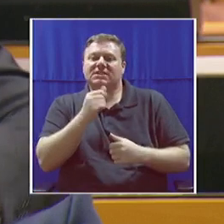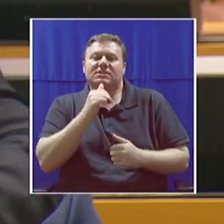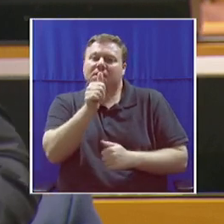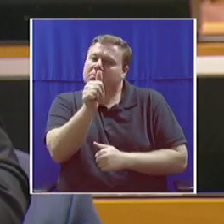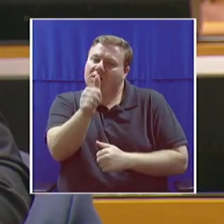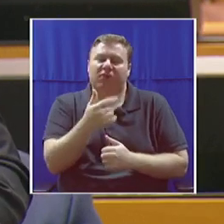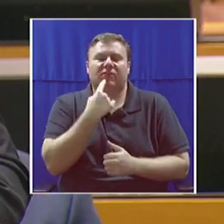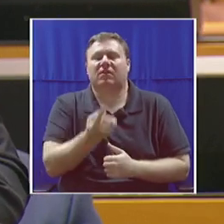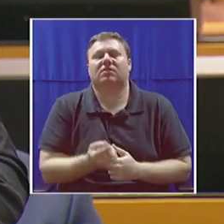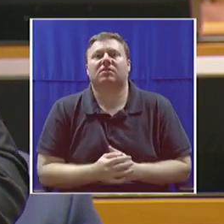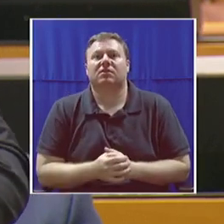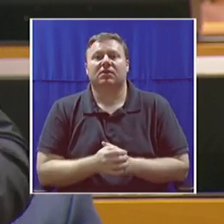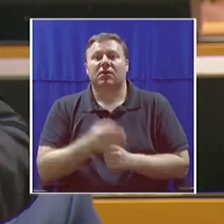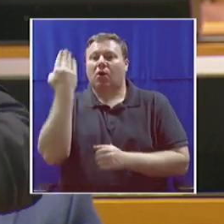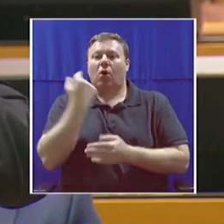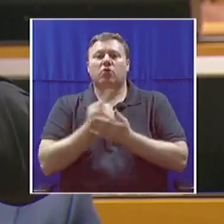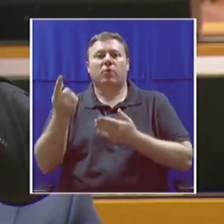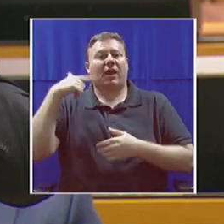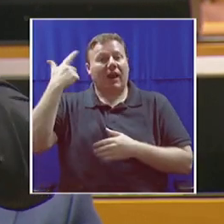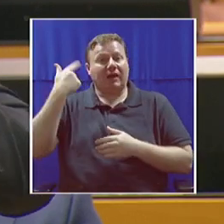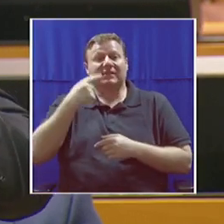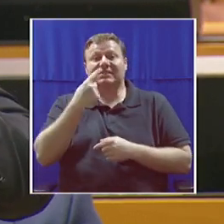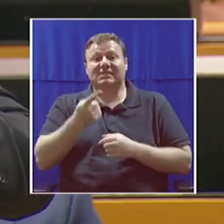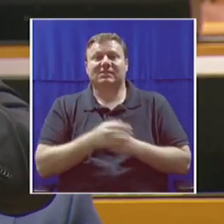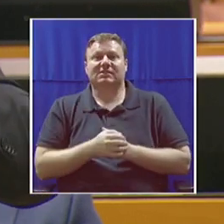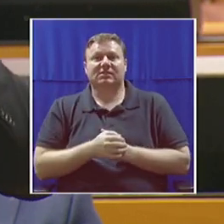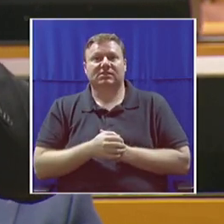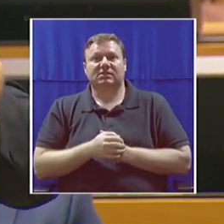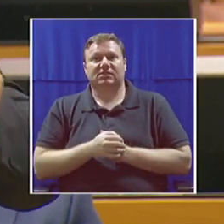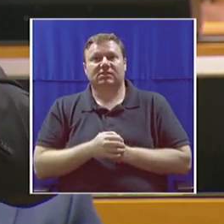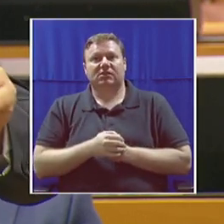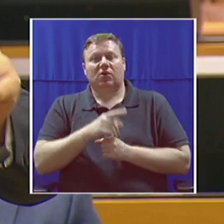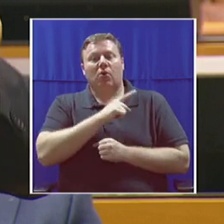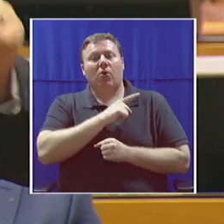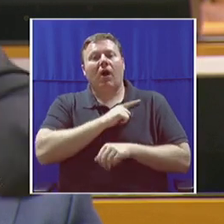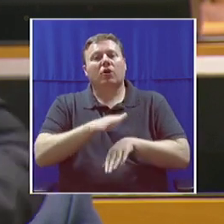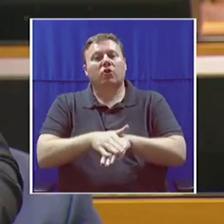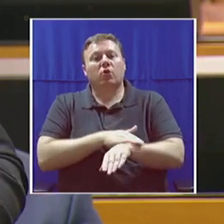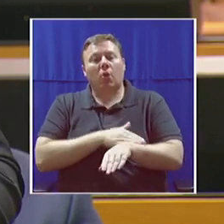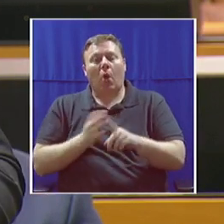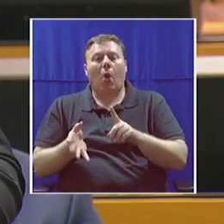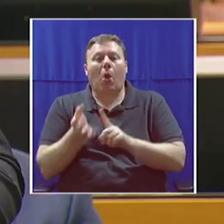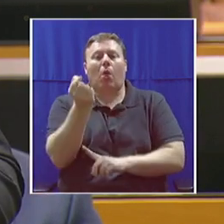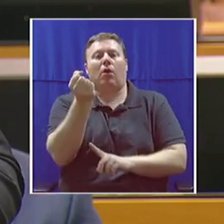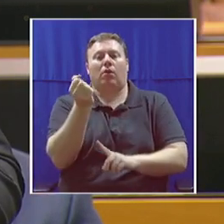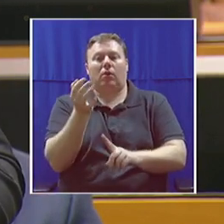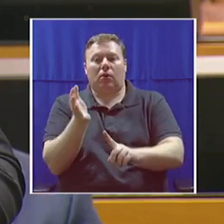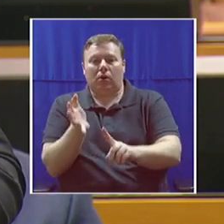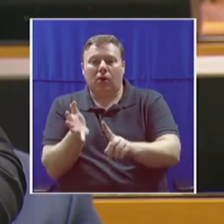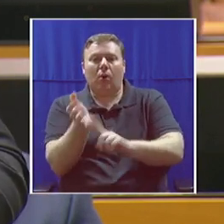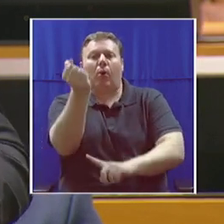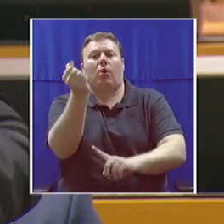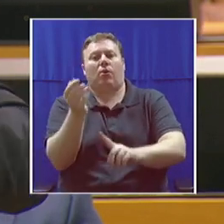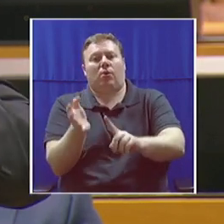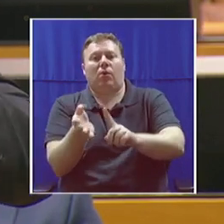speaking in London last week that actually the core reason for the slow pace of achievement in those uh lists of